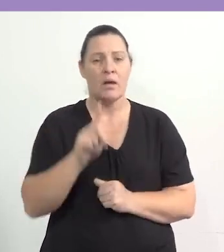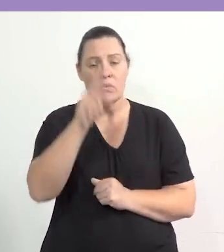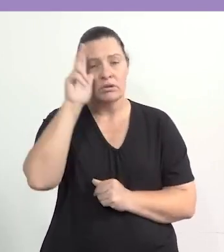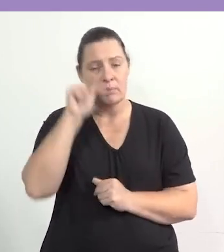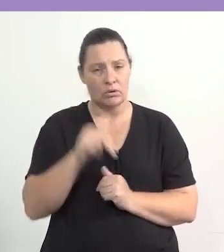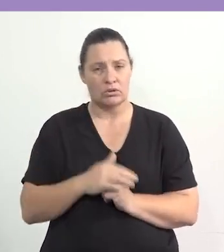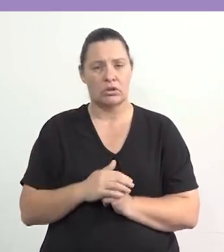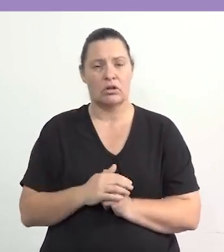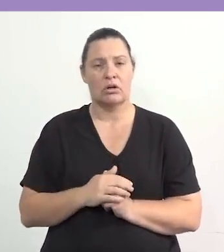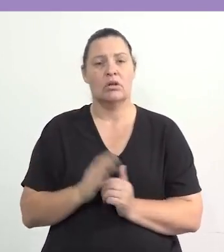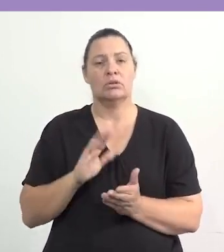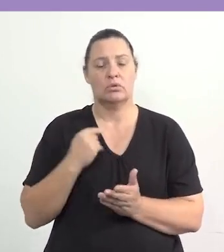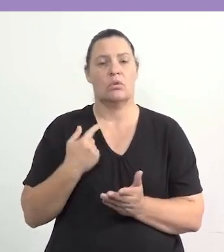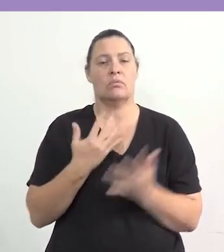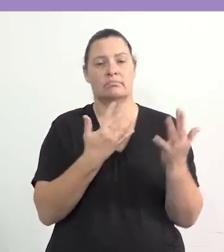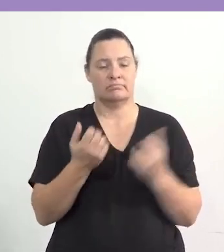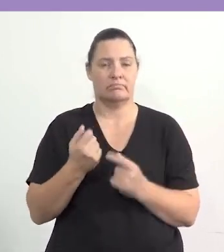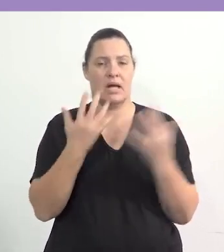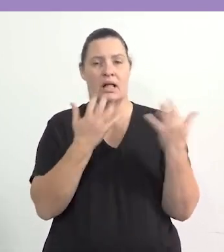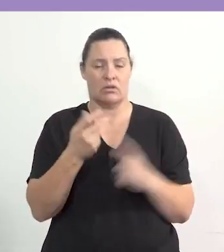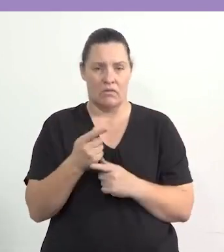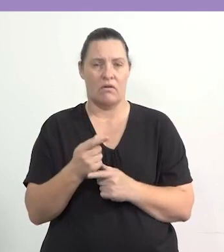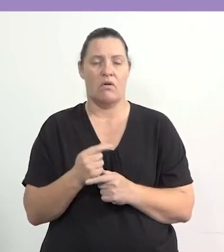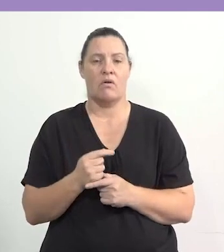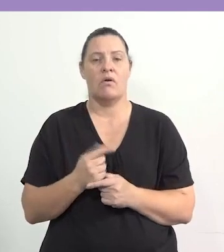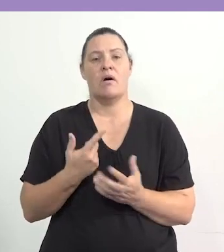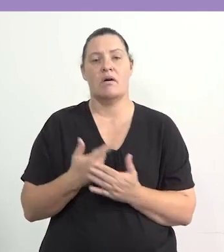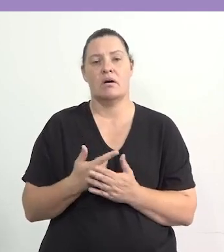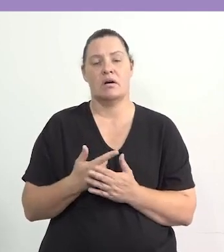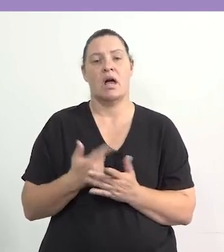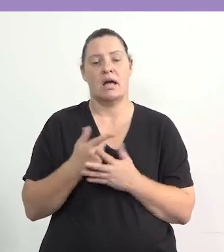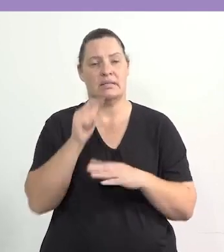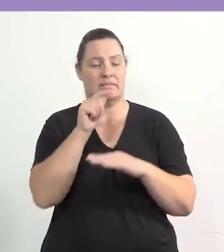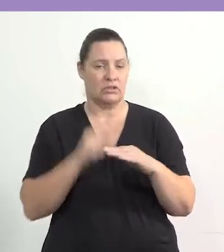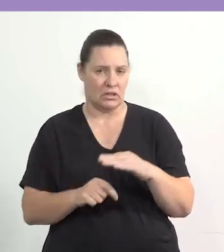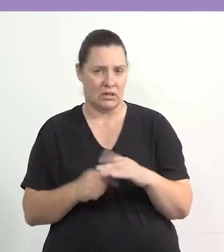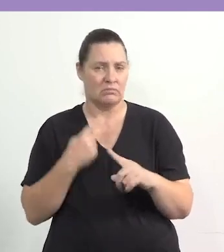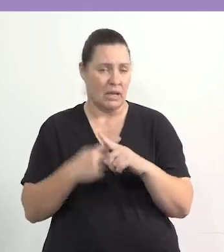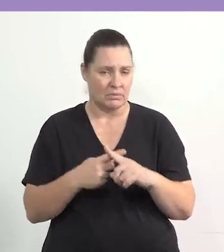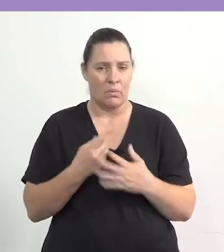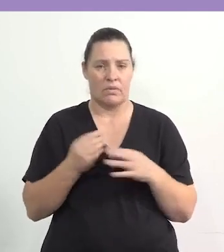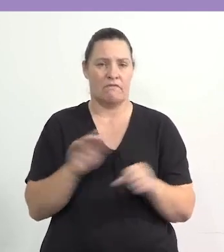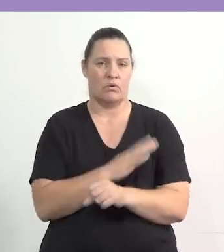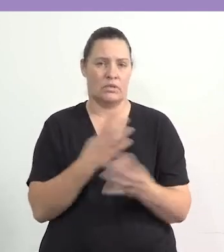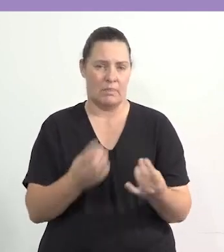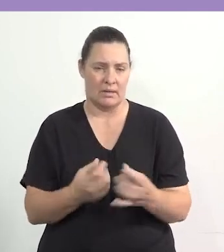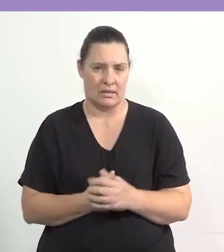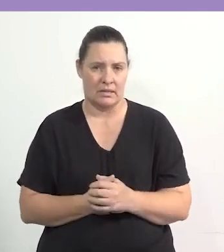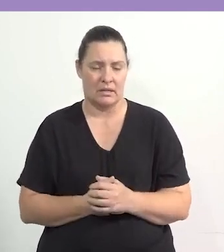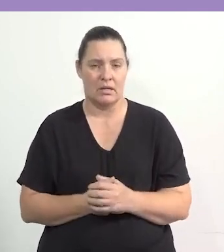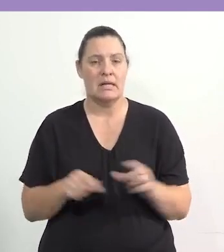one is that you are supposed to be able to perform calculations using multiplication and division with whole